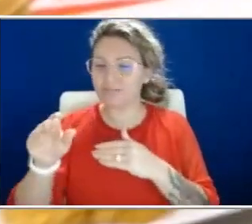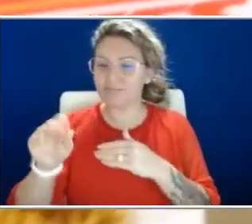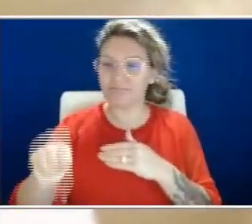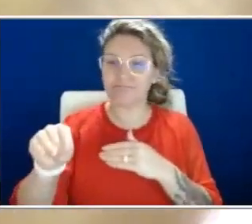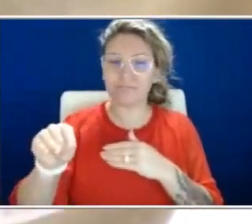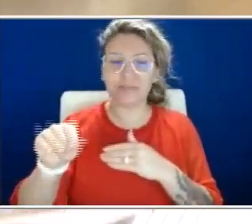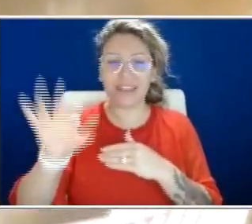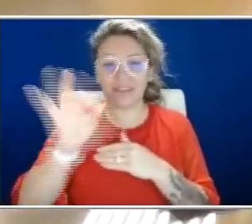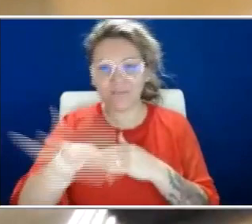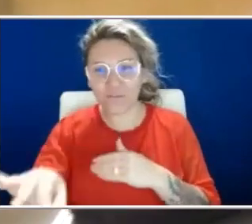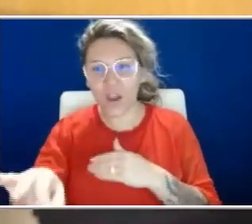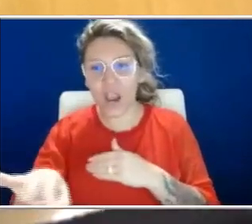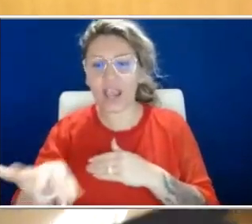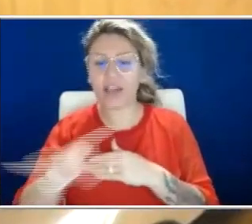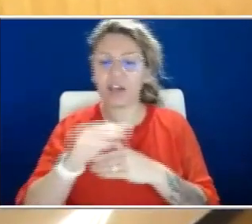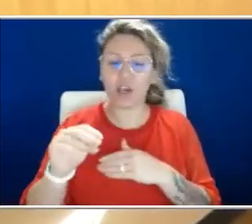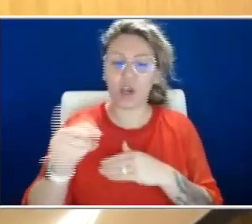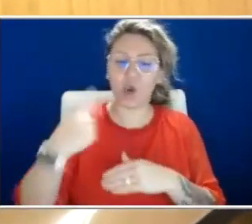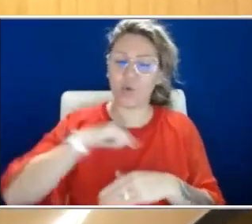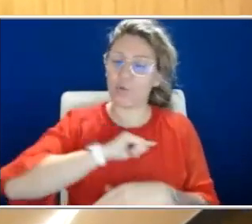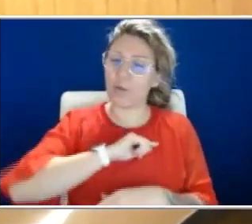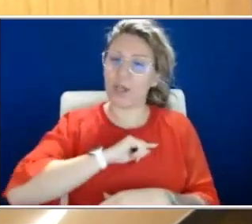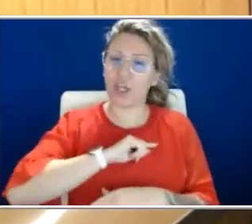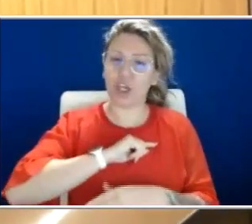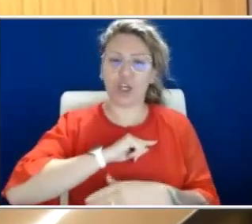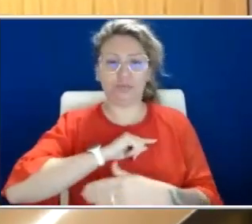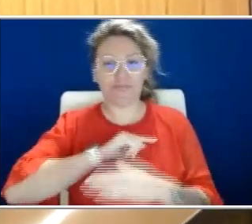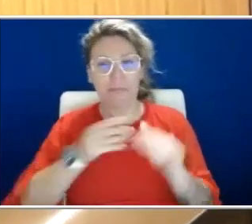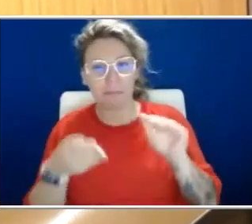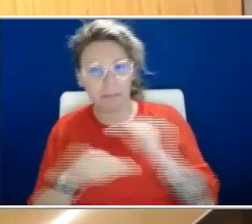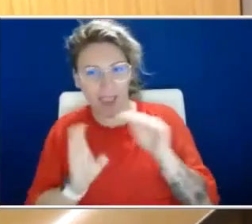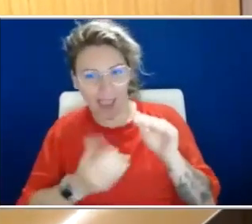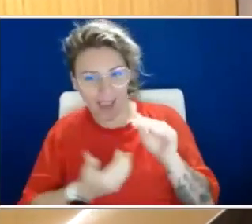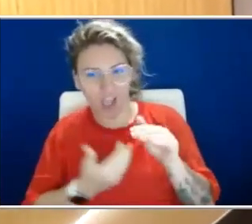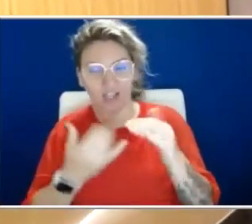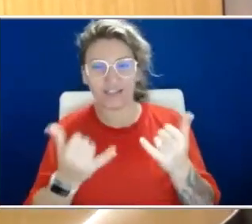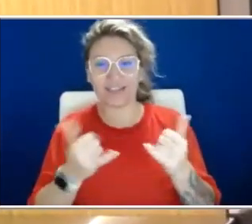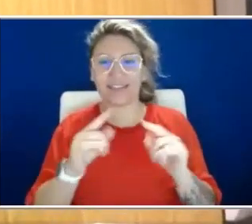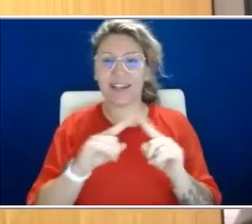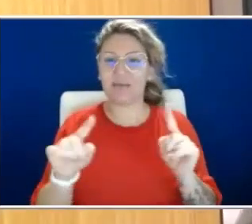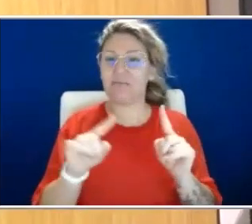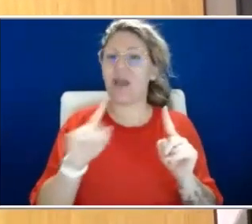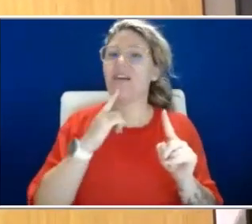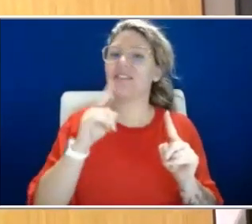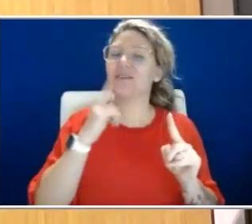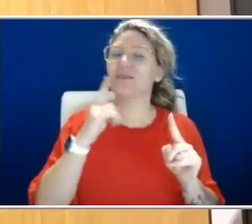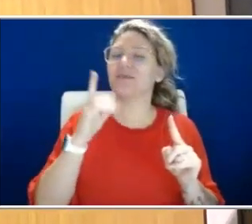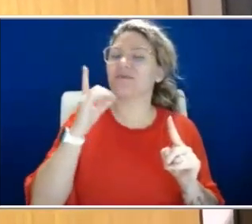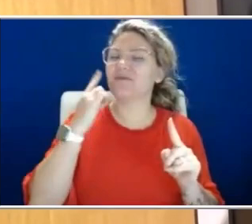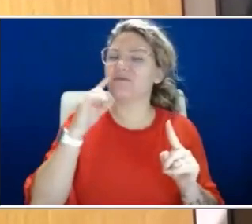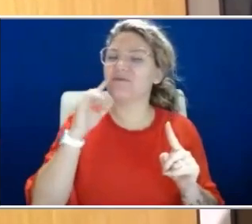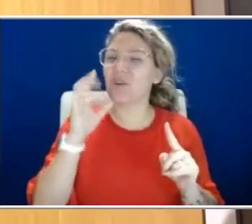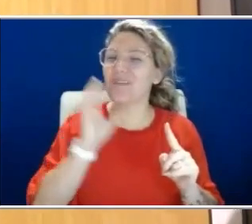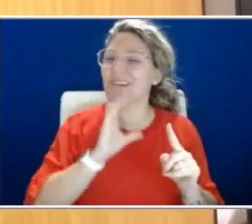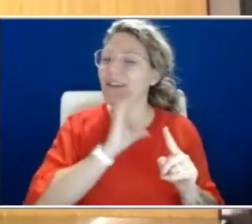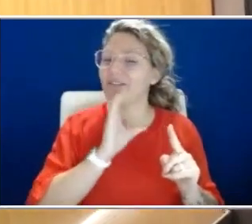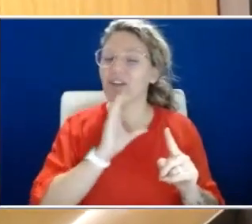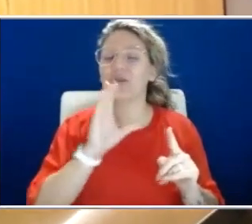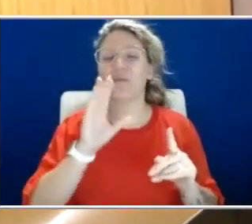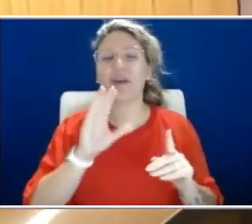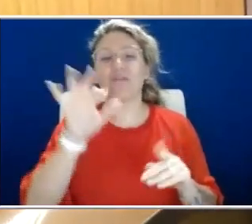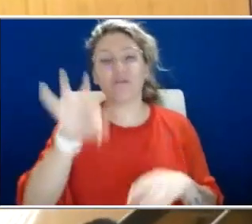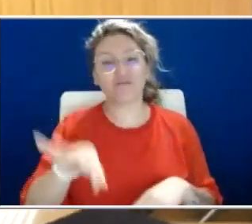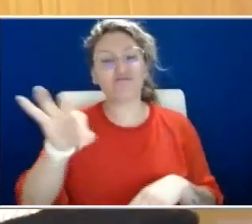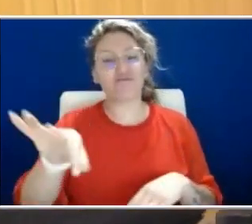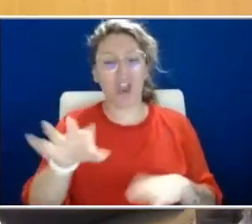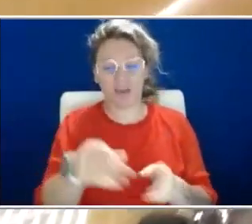We're baking ours today, but traditionally we, for the retail cafes, we'll be deep frying these so we can get these out very, very quickly. We start these off with